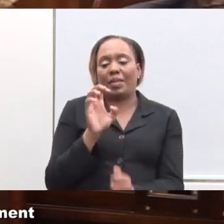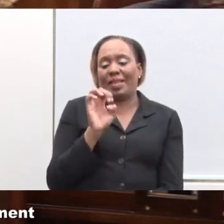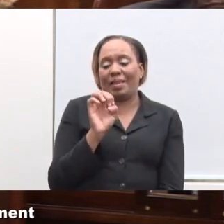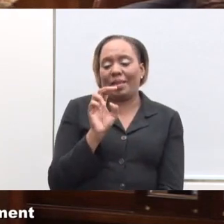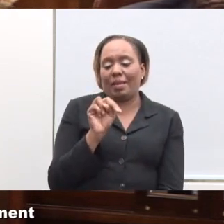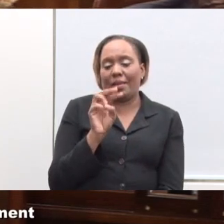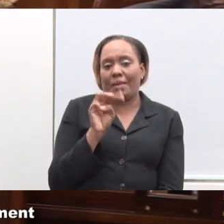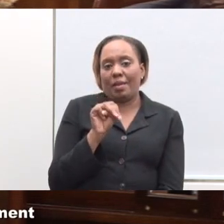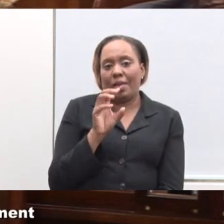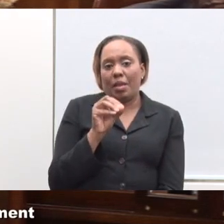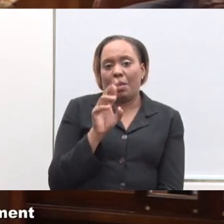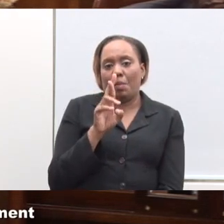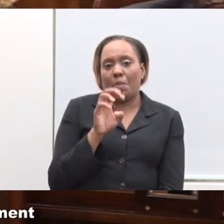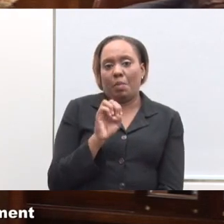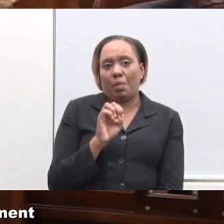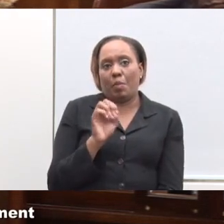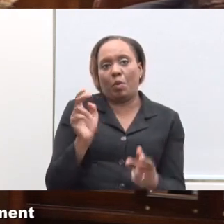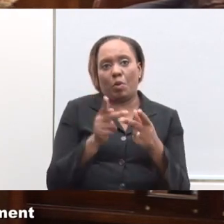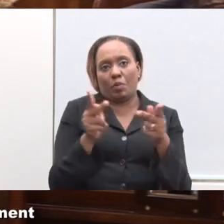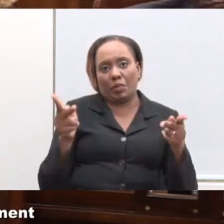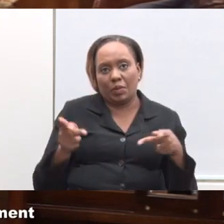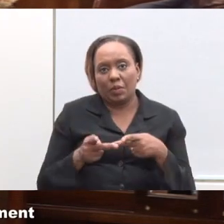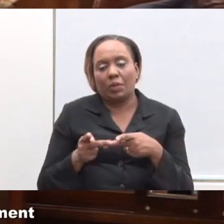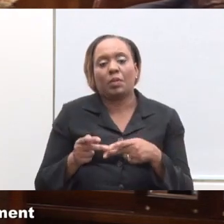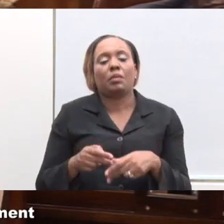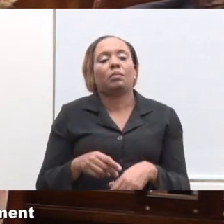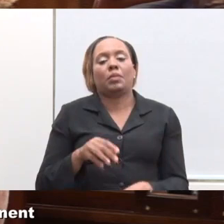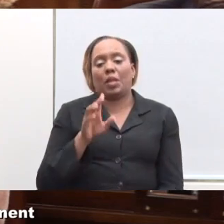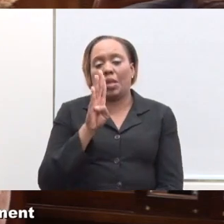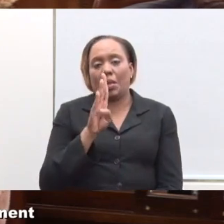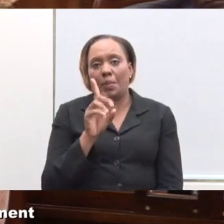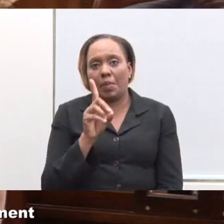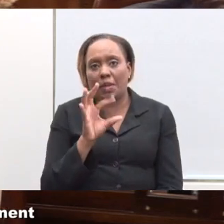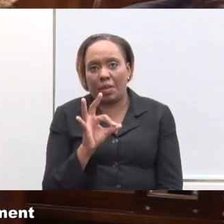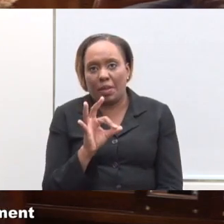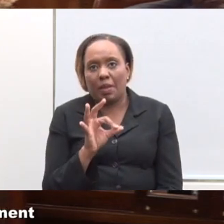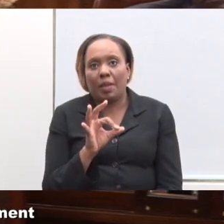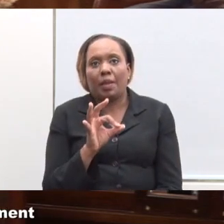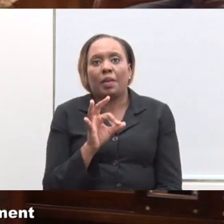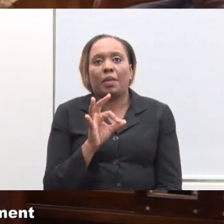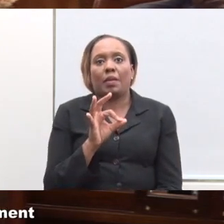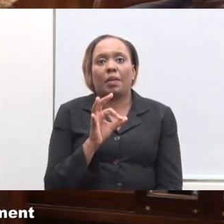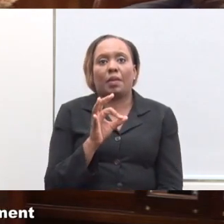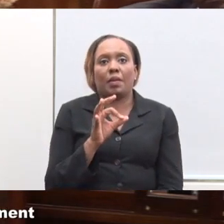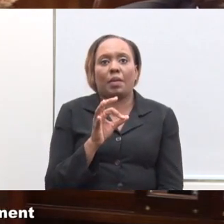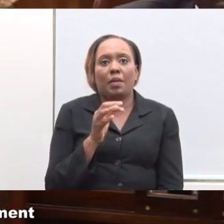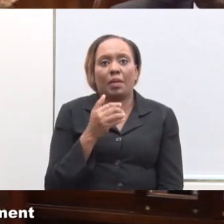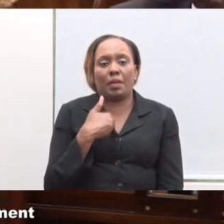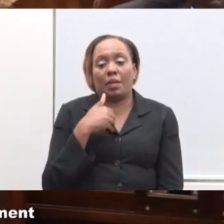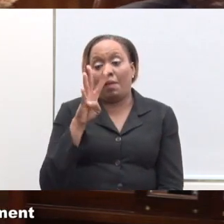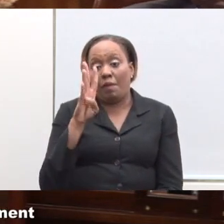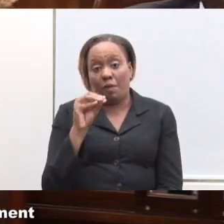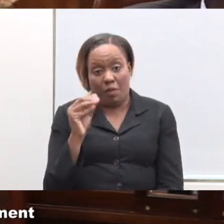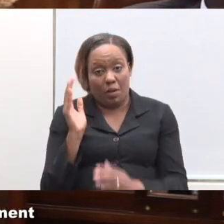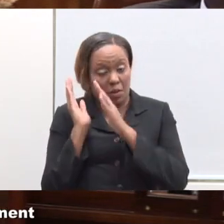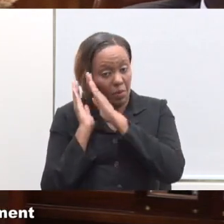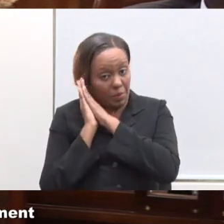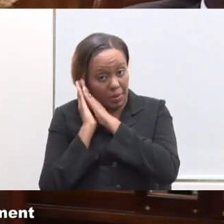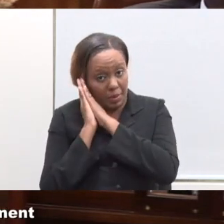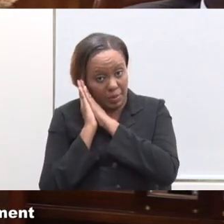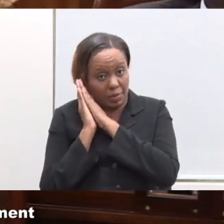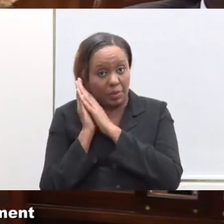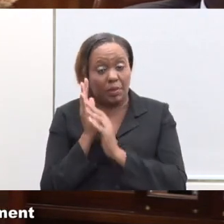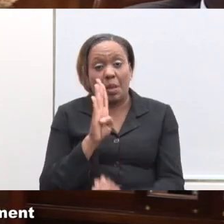6 beds, the Barbados Defense Force critical care facility with the 40 beds, and that we have